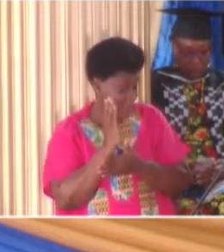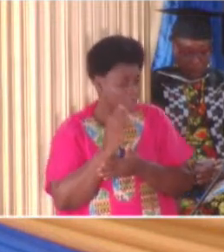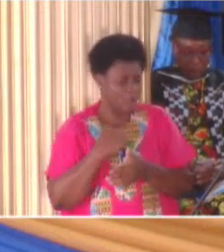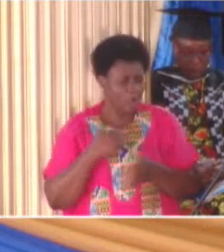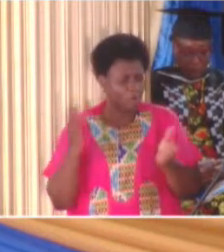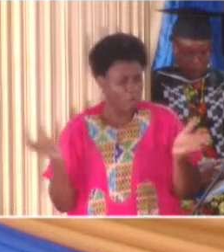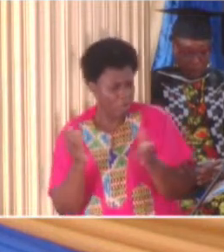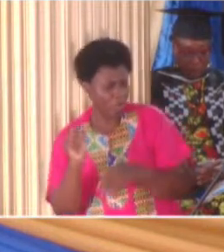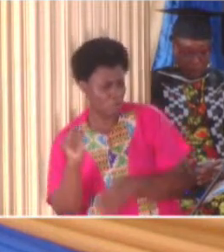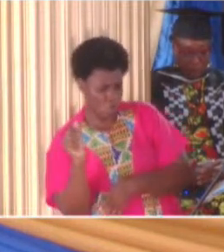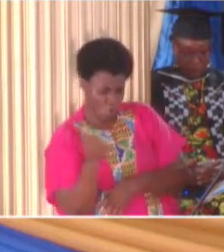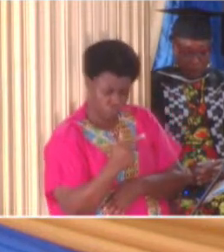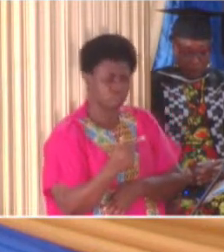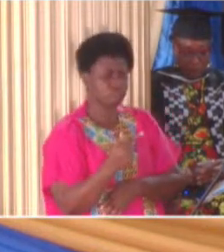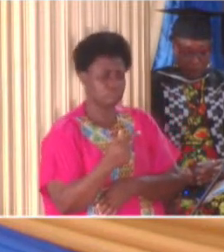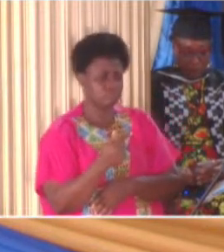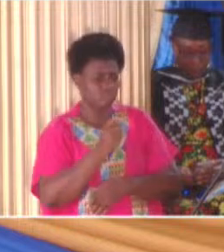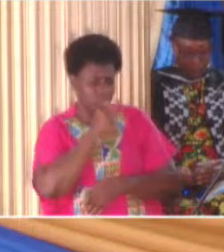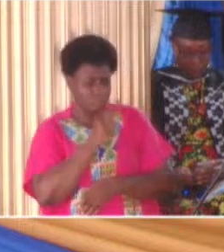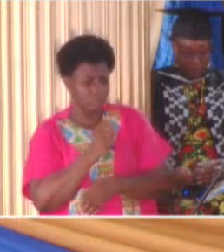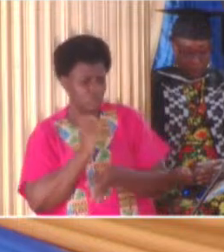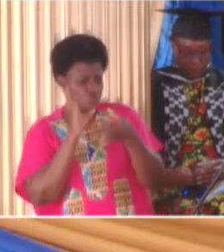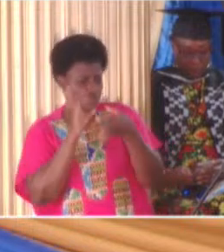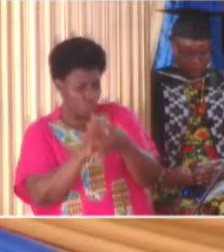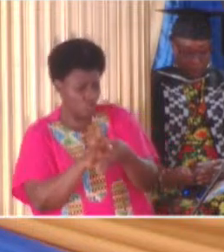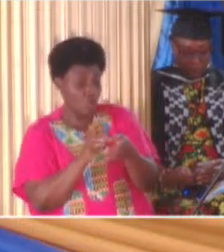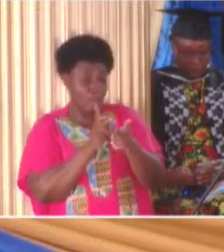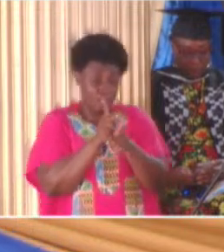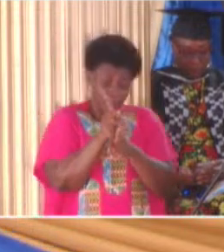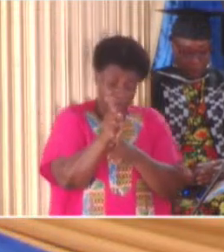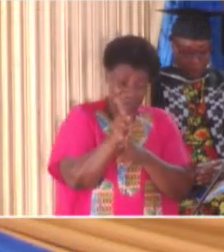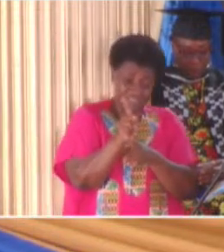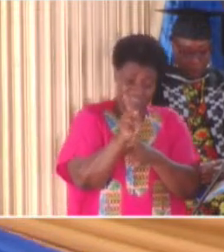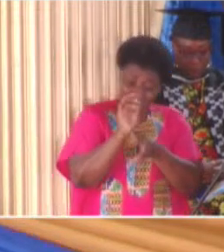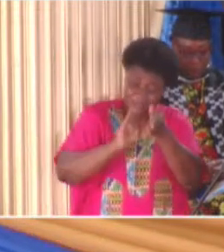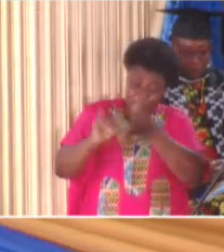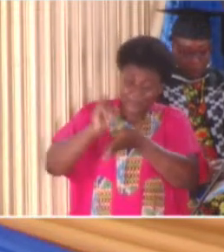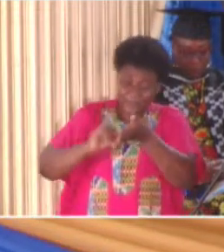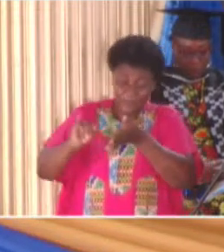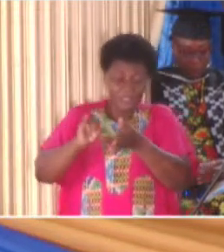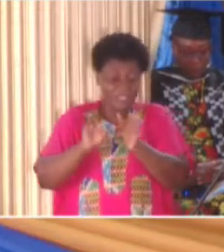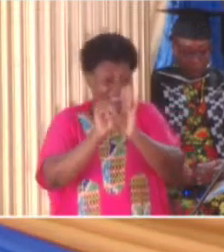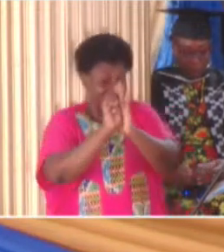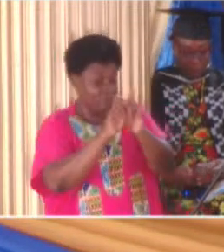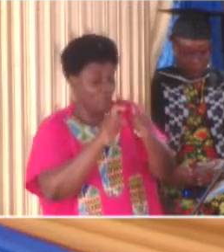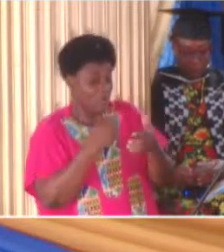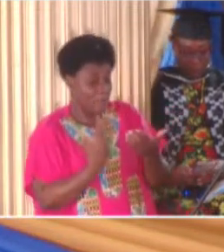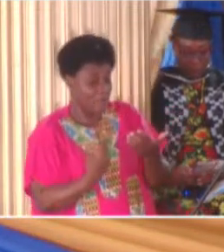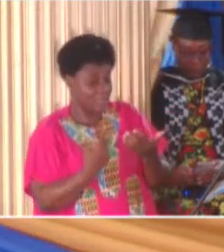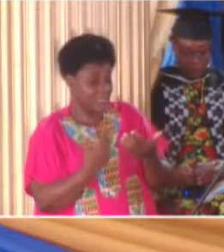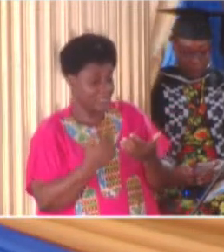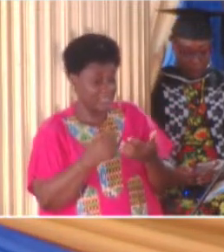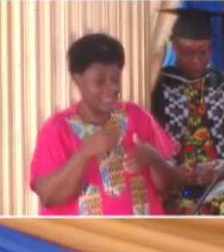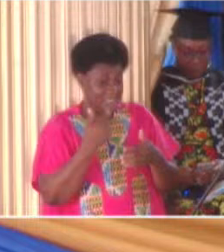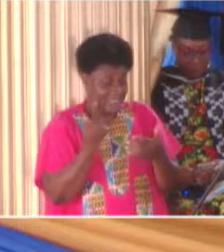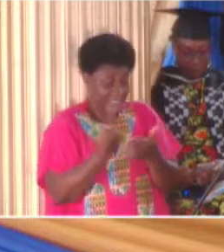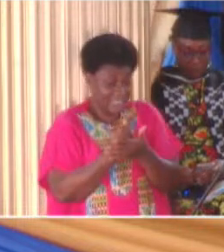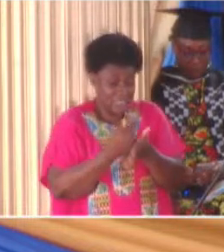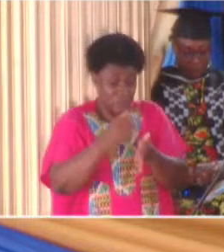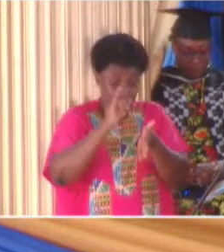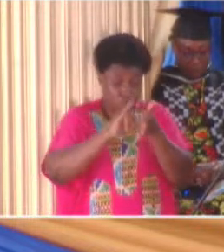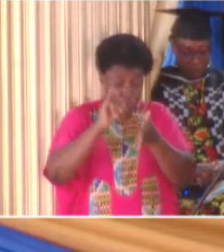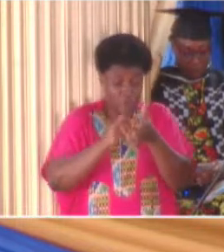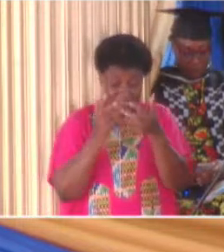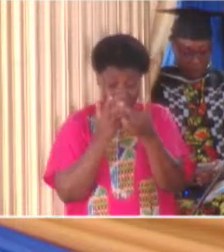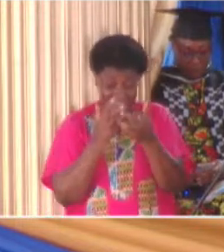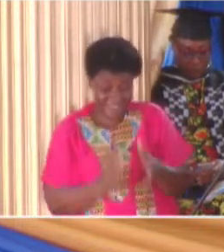all to make sure that you join professional institutions such as the Ghana Institution of Engineering, Ghana